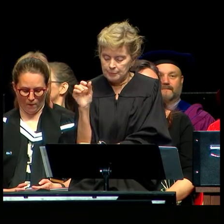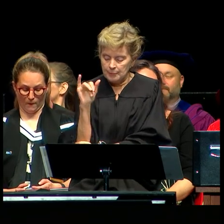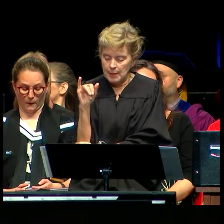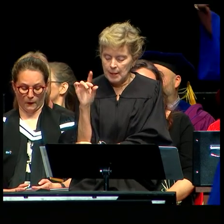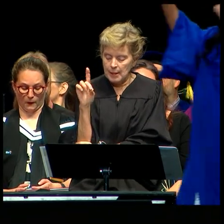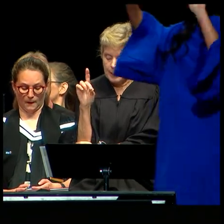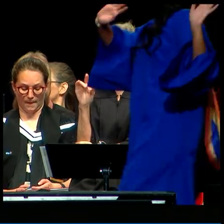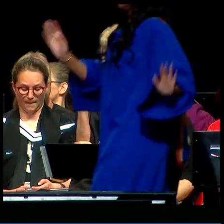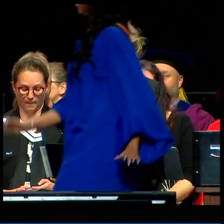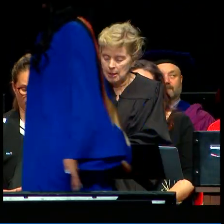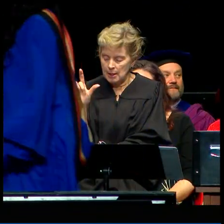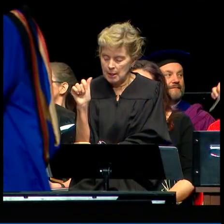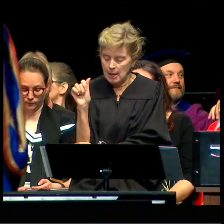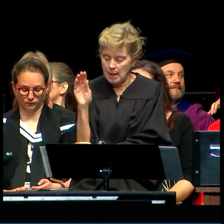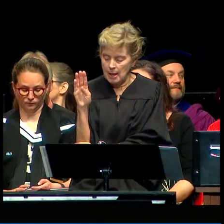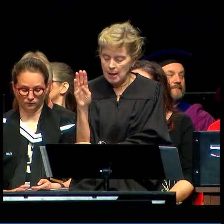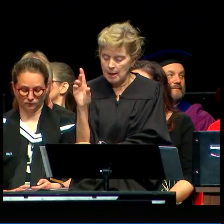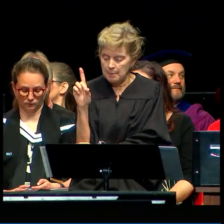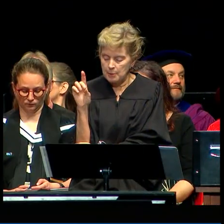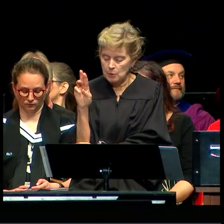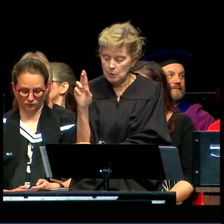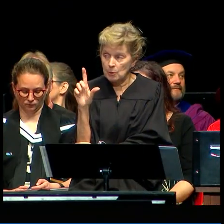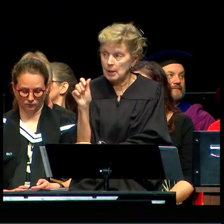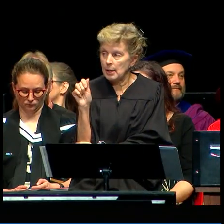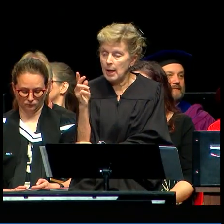Idil Abdullahi.